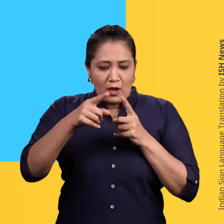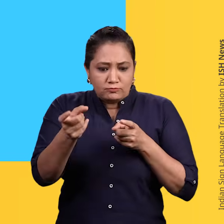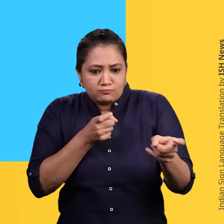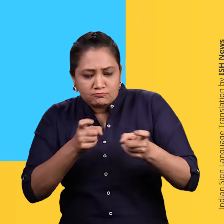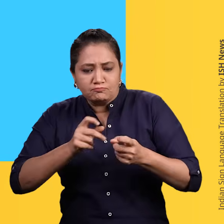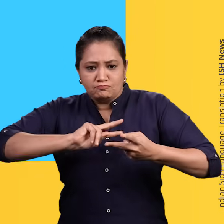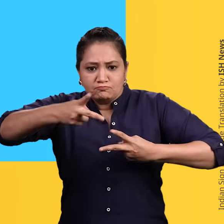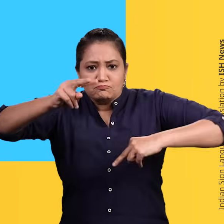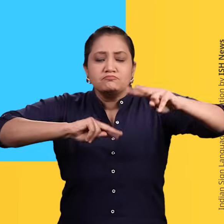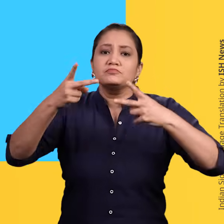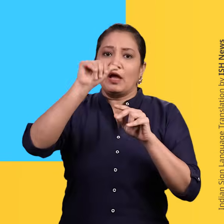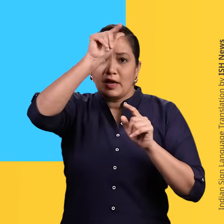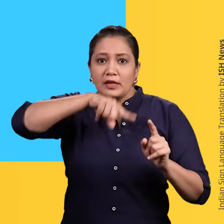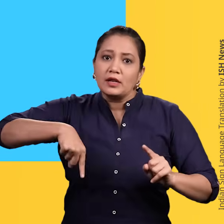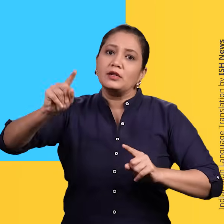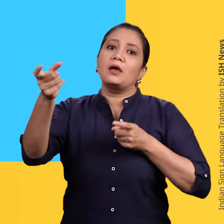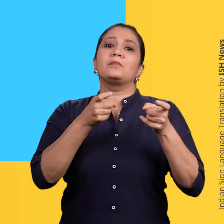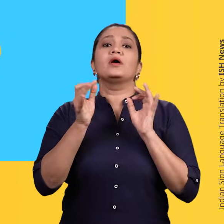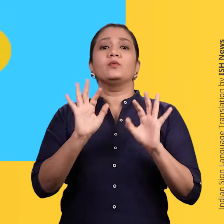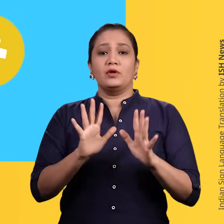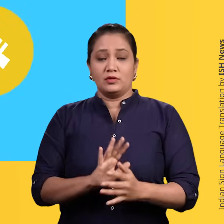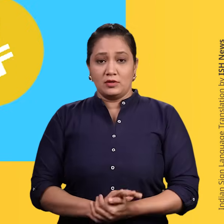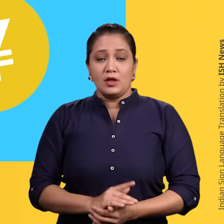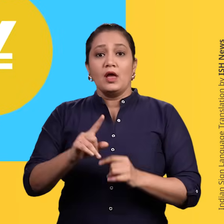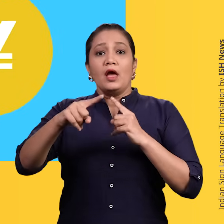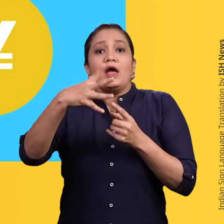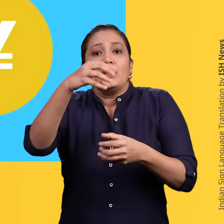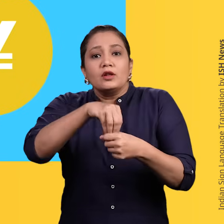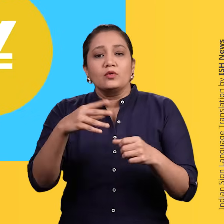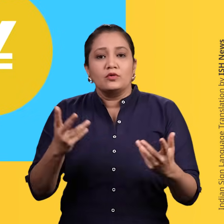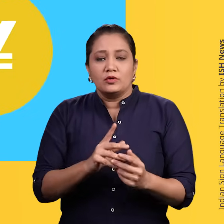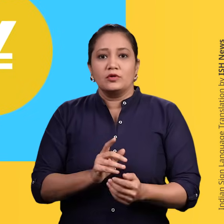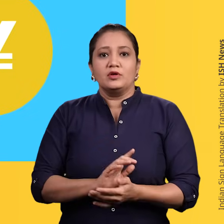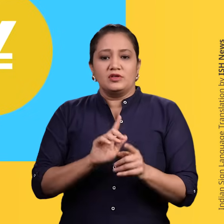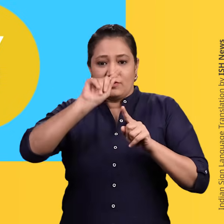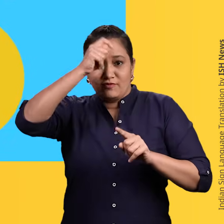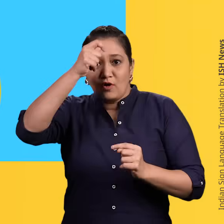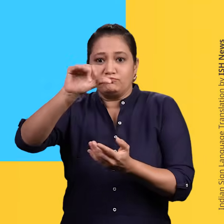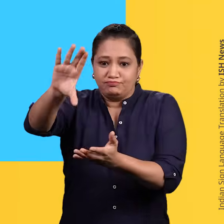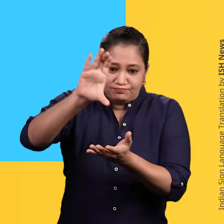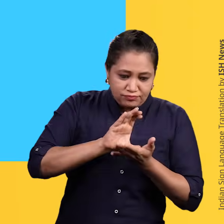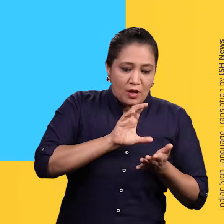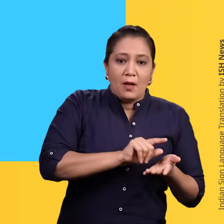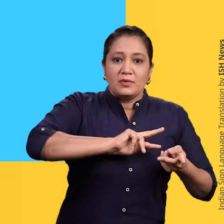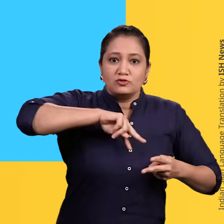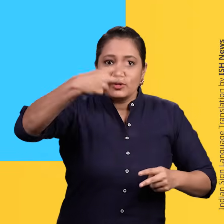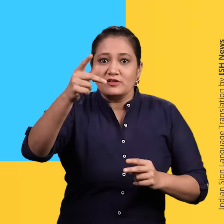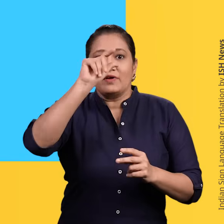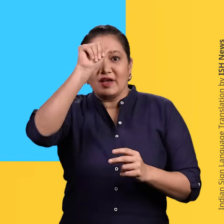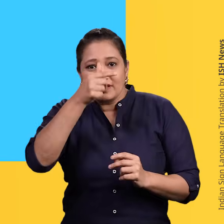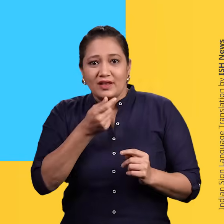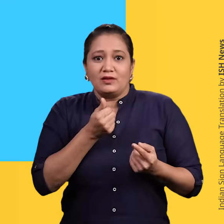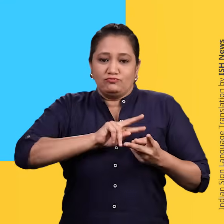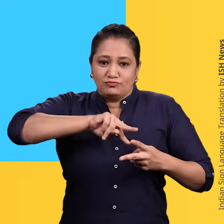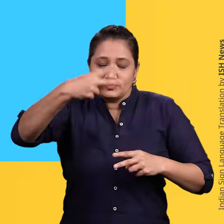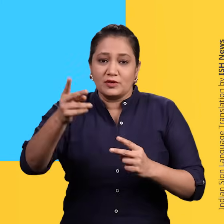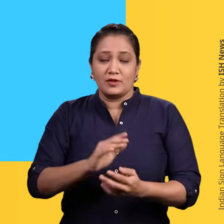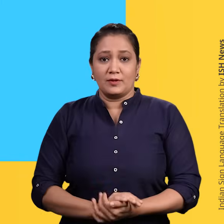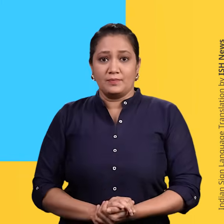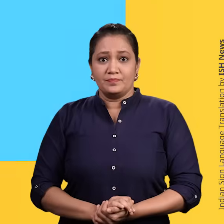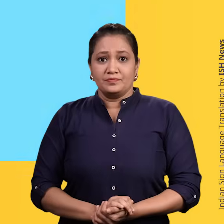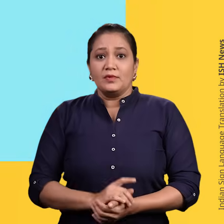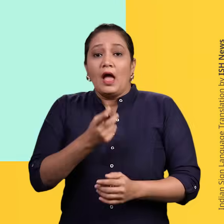reserves and maintains the foreign exchange market in India, which includes supply of foreign exchange in